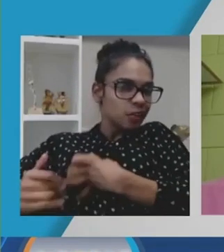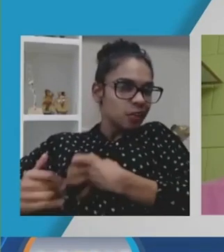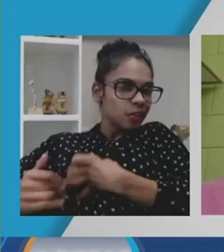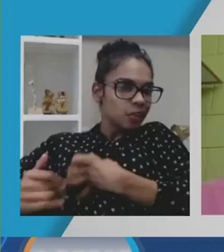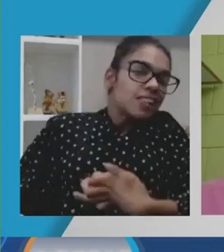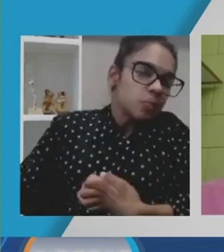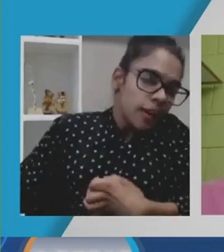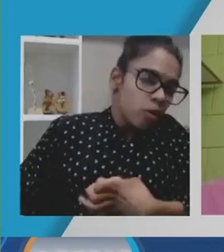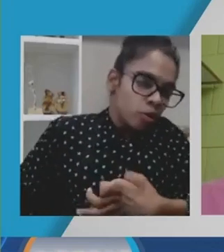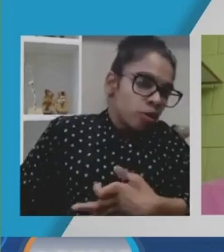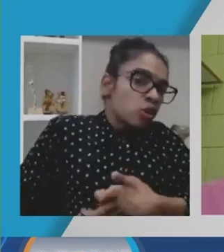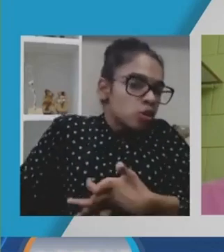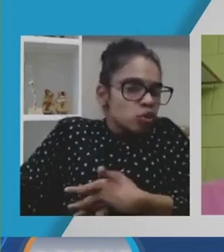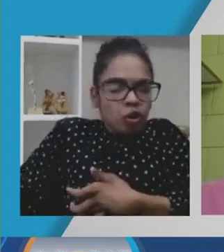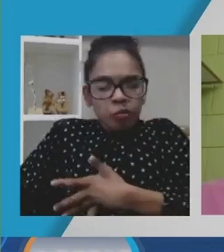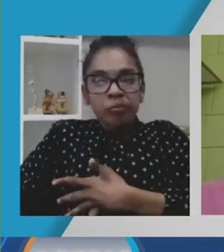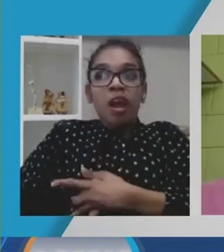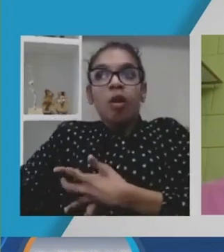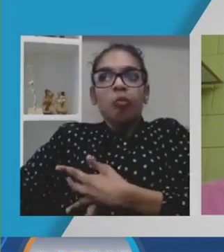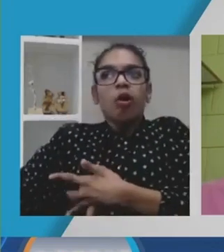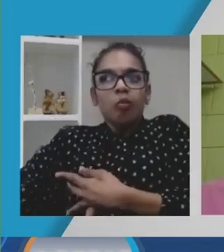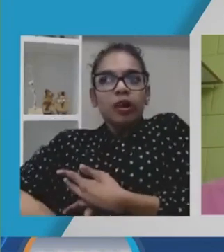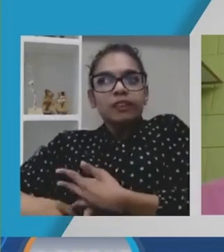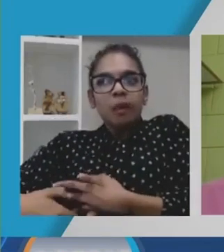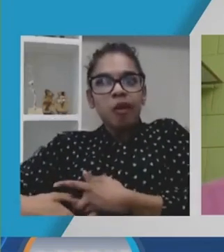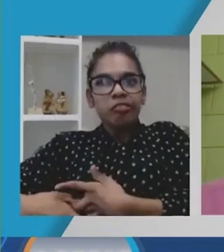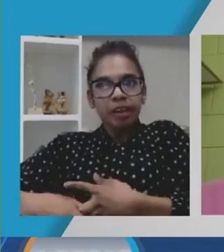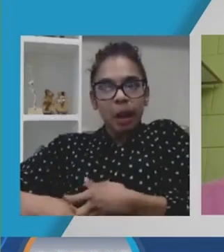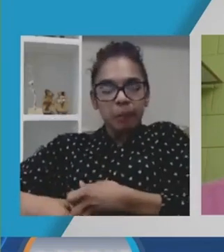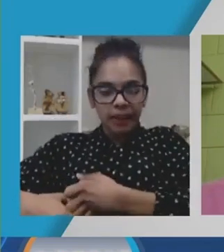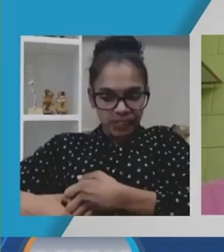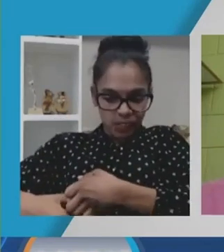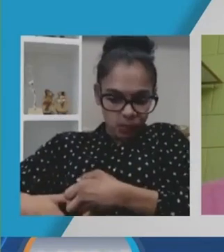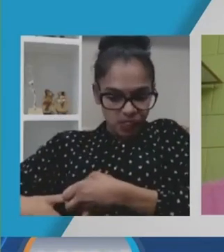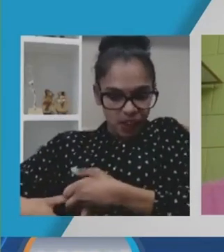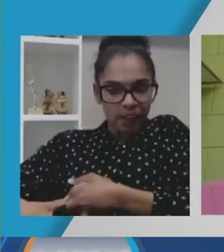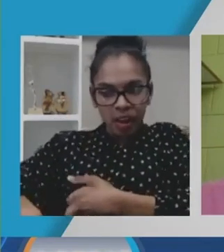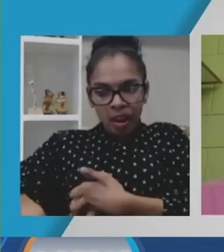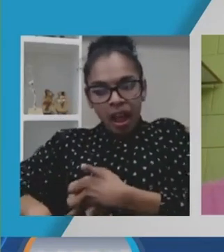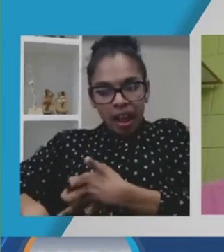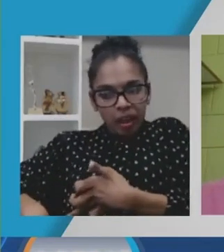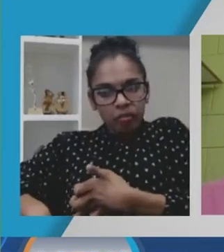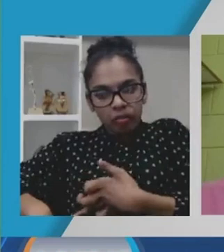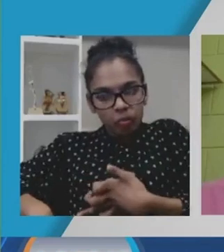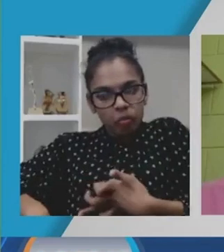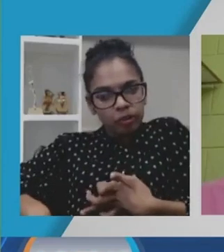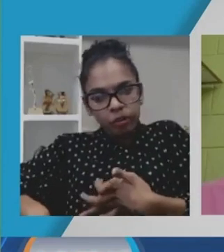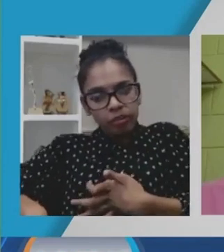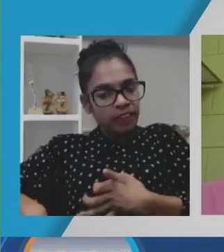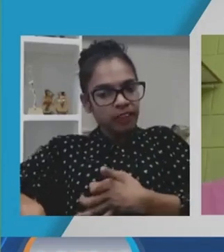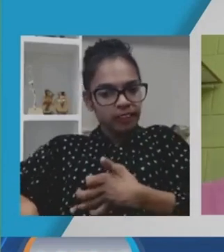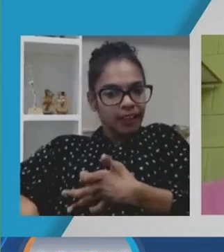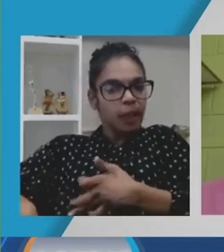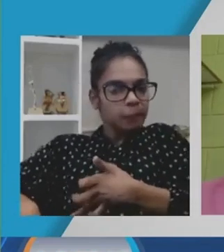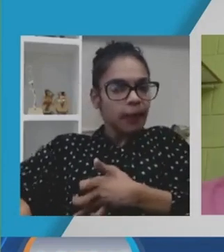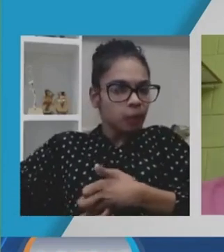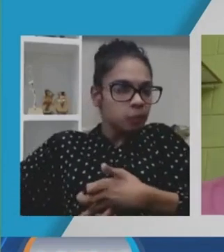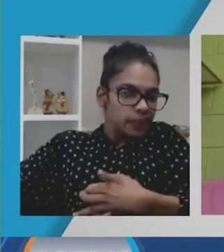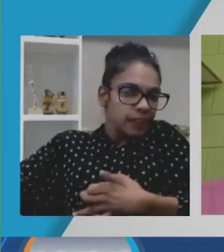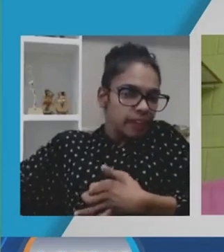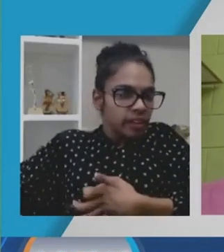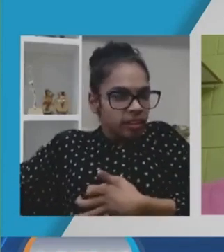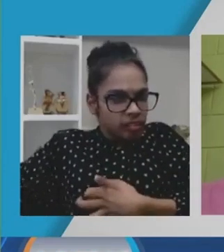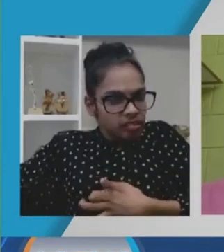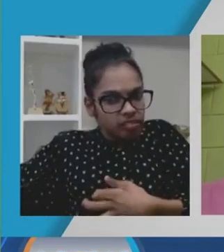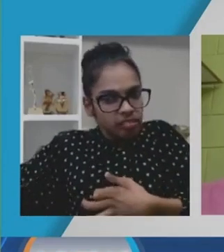Trinidad and Tobago. So what type of gap analysis was done, and what do you think the impact could